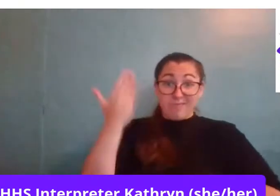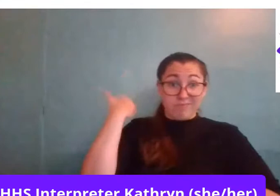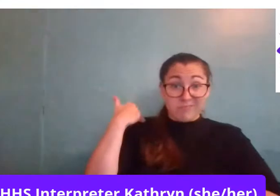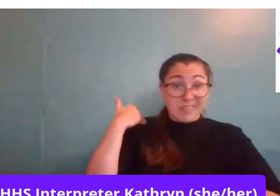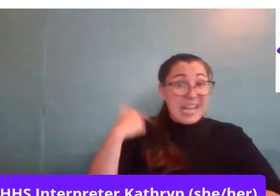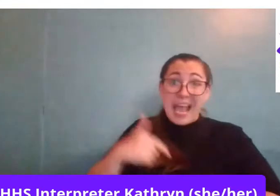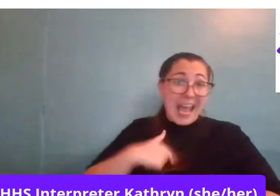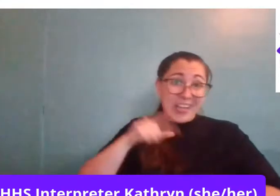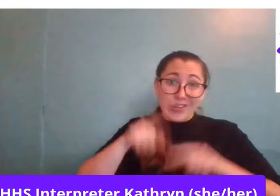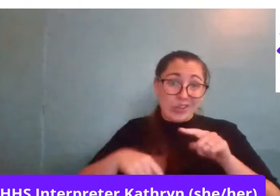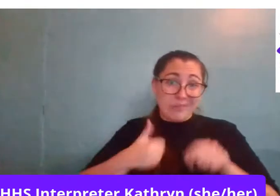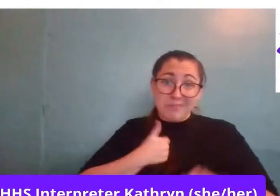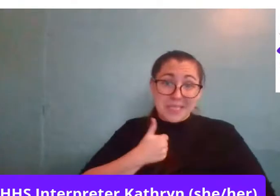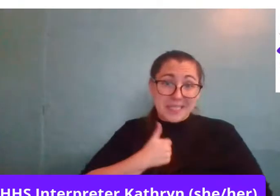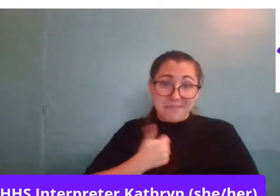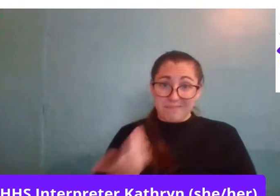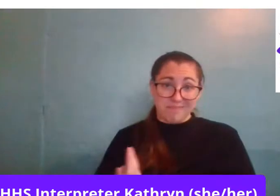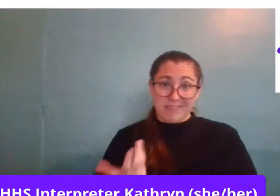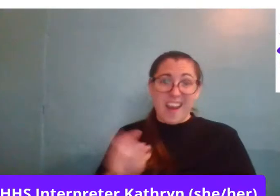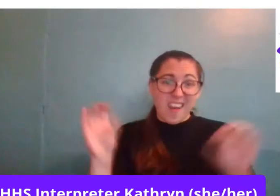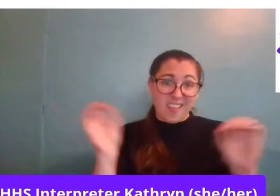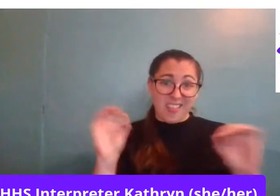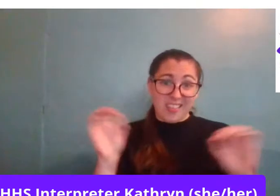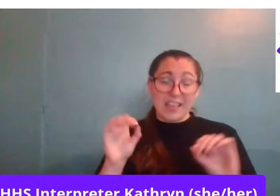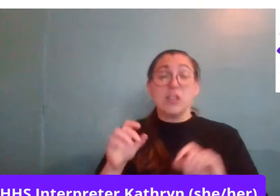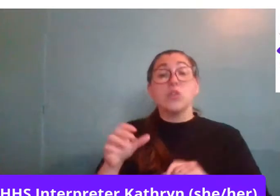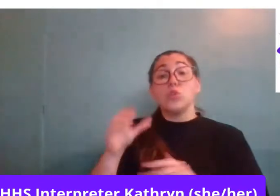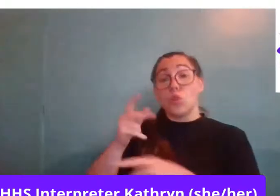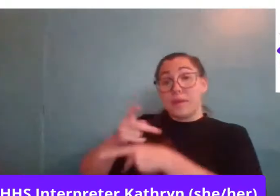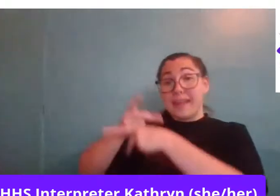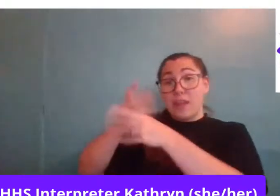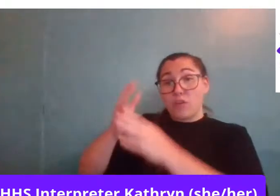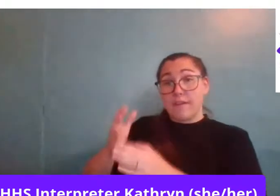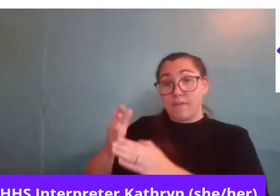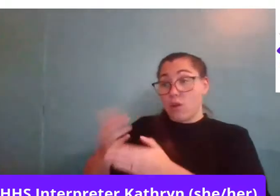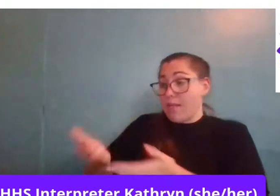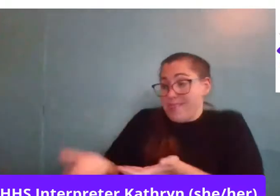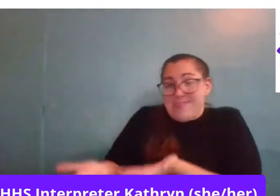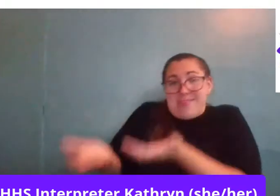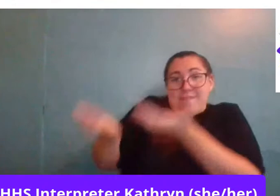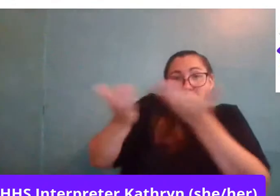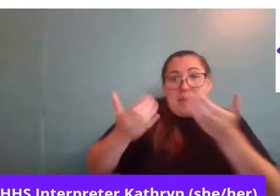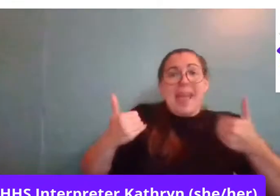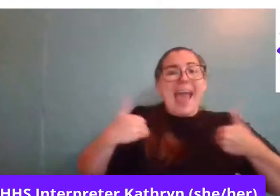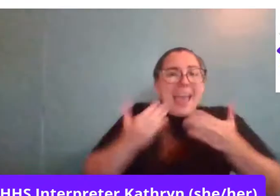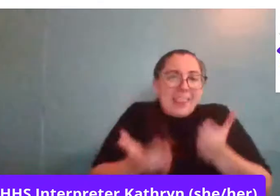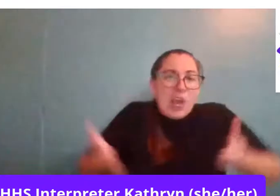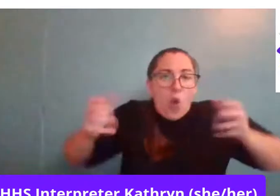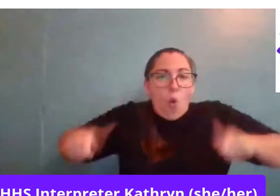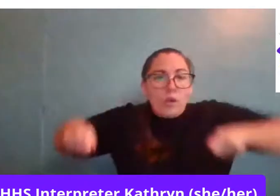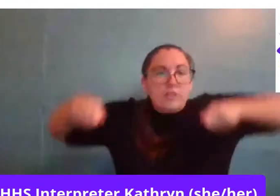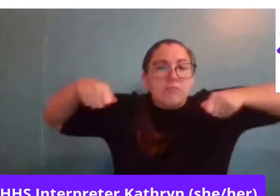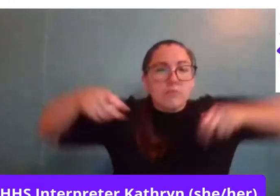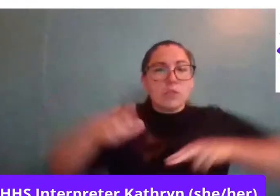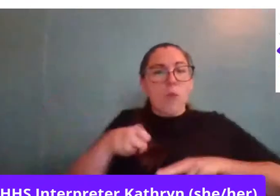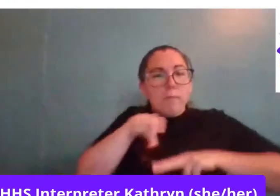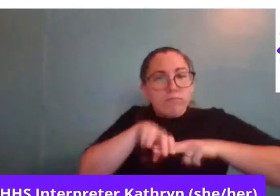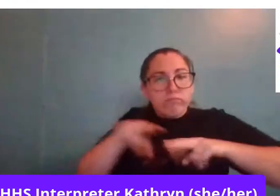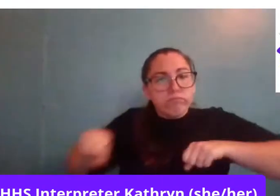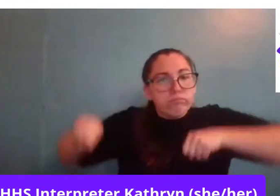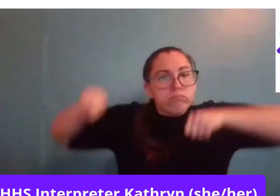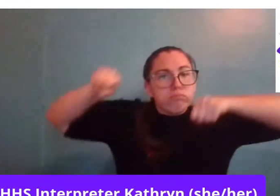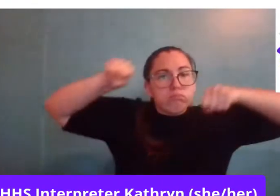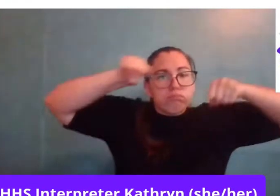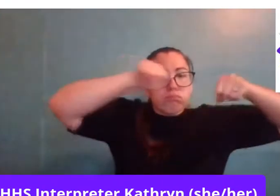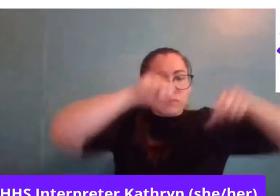And as she lifted me to, we had a hoist, and she put me in the hoist to